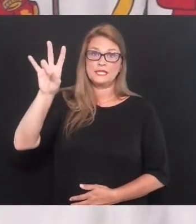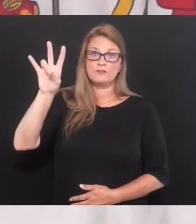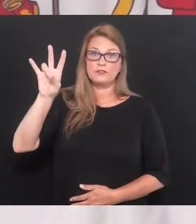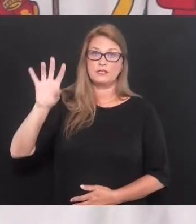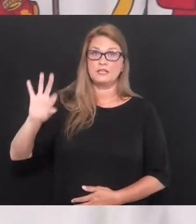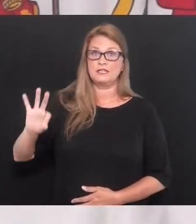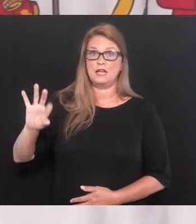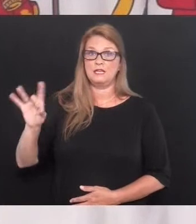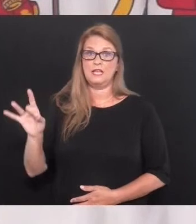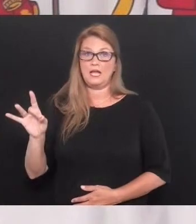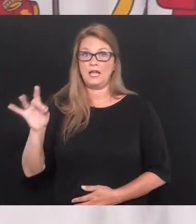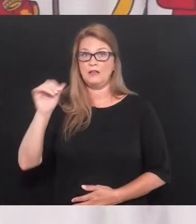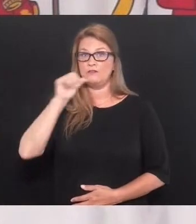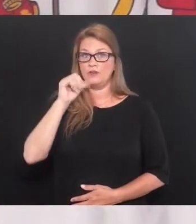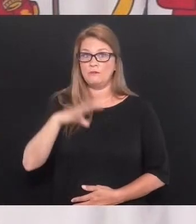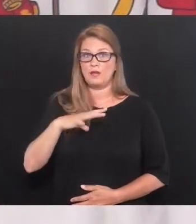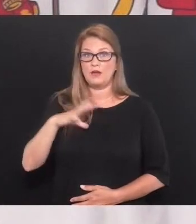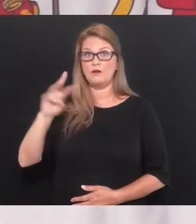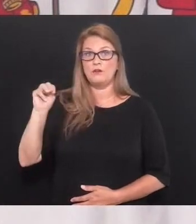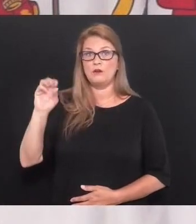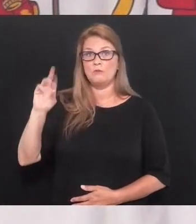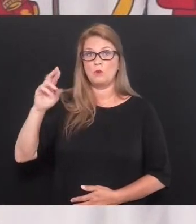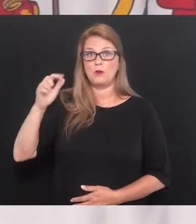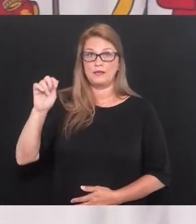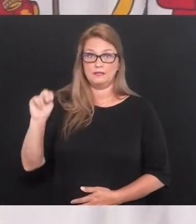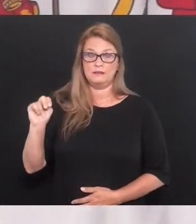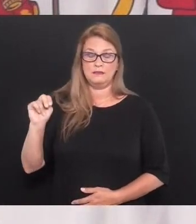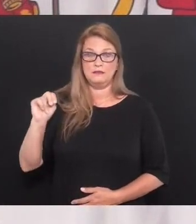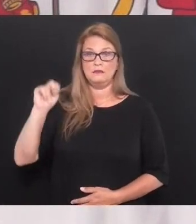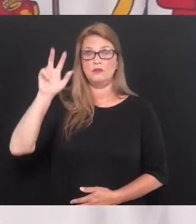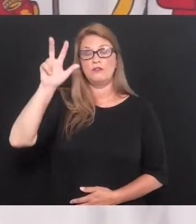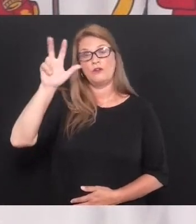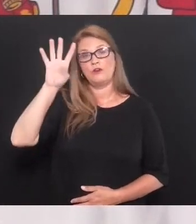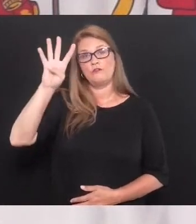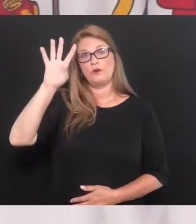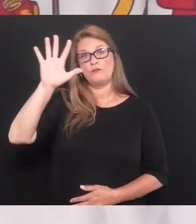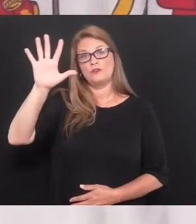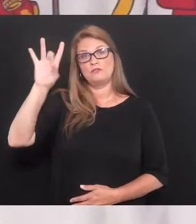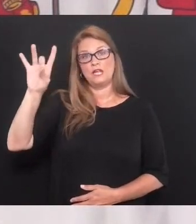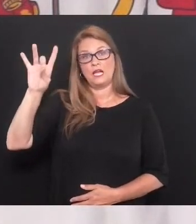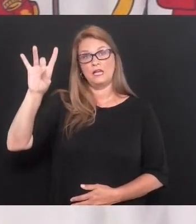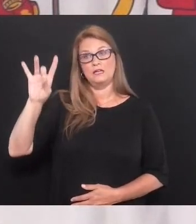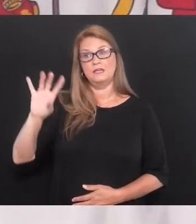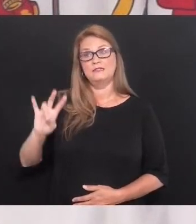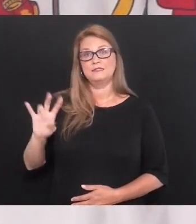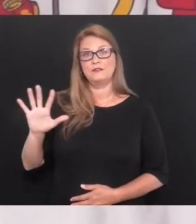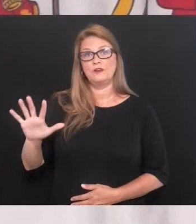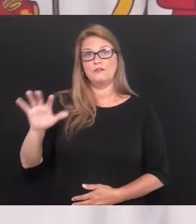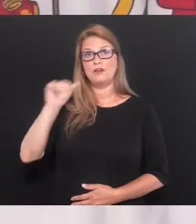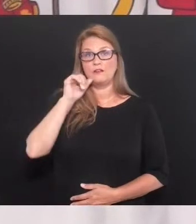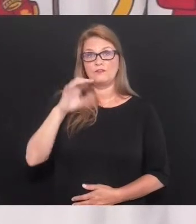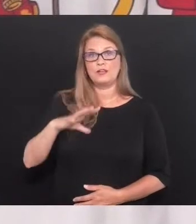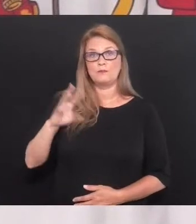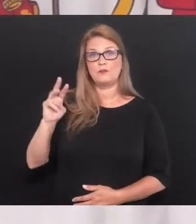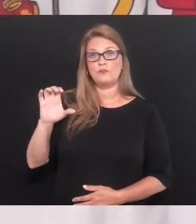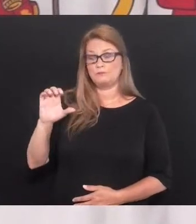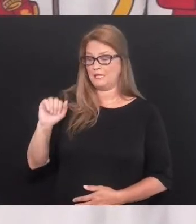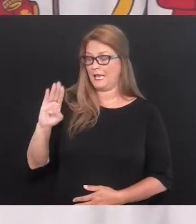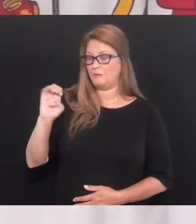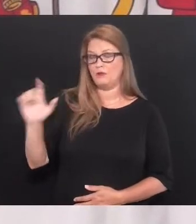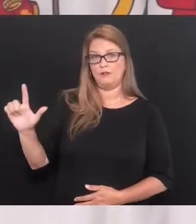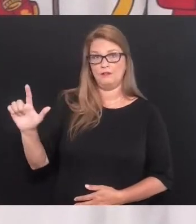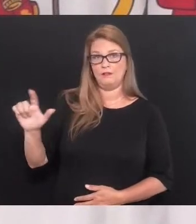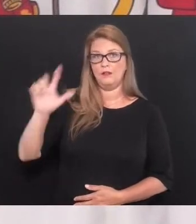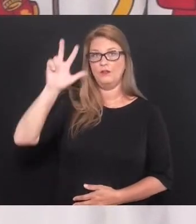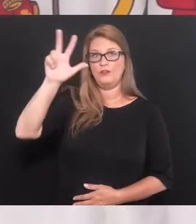is a 98-year-old female from Morgan County. The 3,458th death, a 75-year-old female from Cabell County.